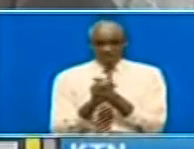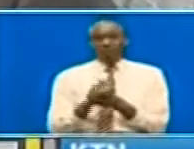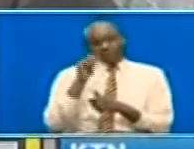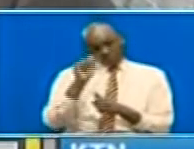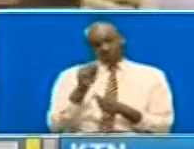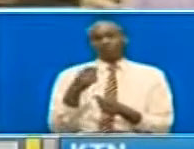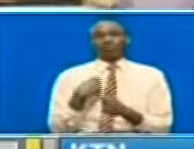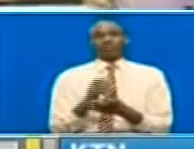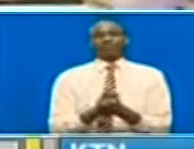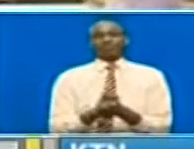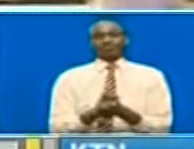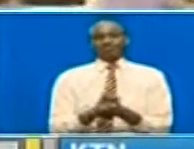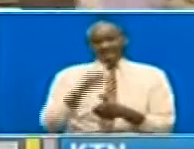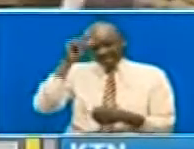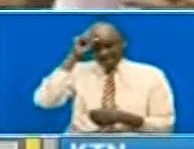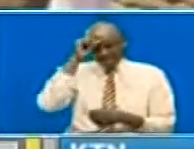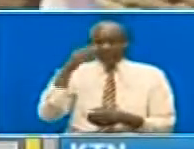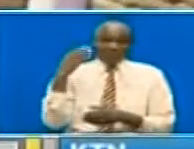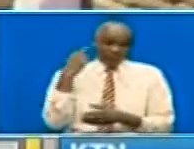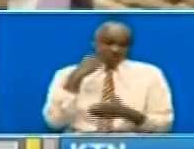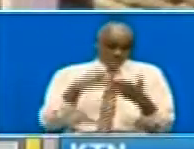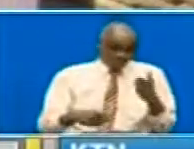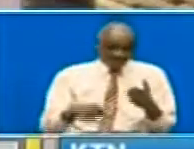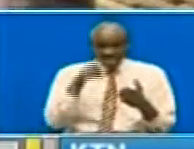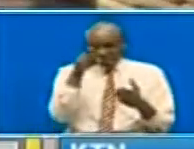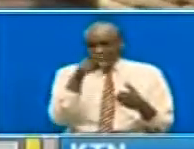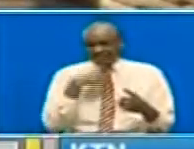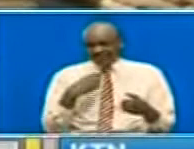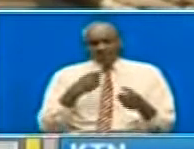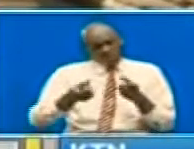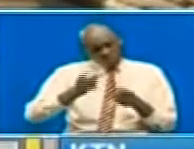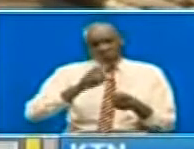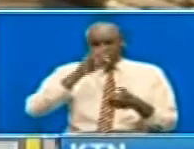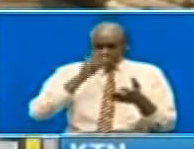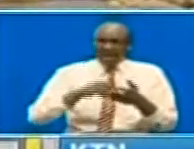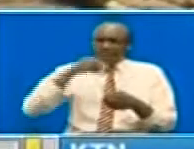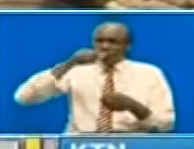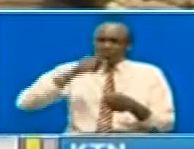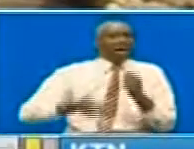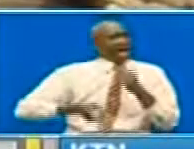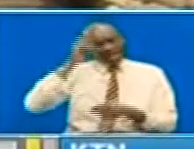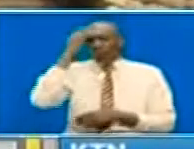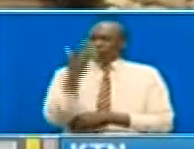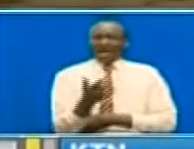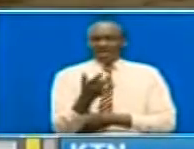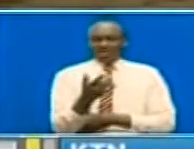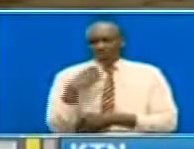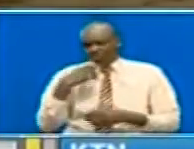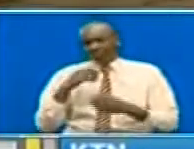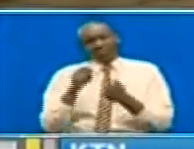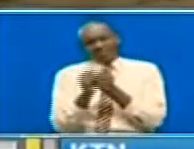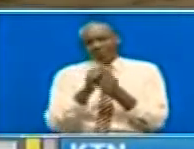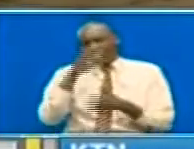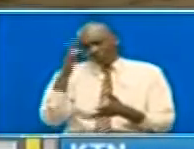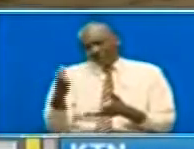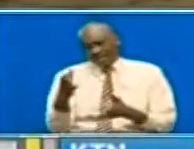of this product. The government had earlier questioned the millers' move to hike prices, citing that there was excess maize in the market following